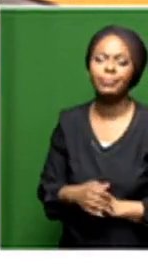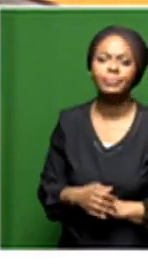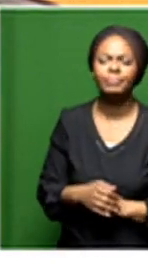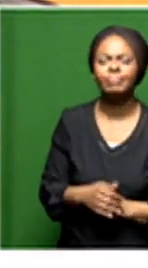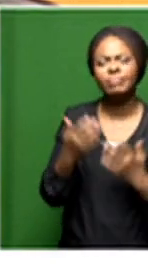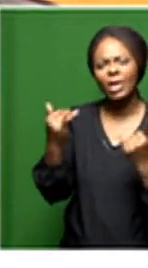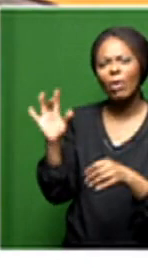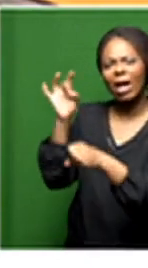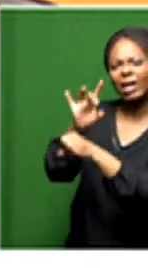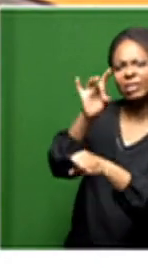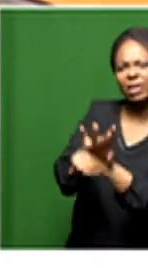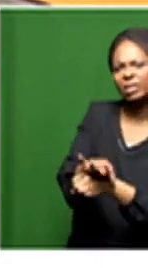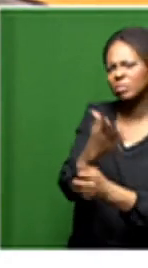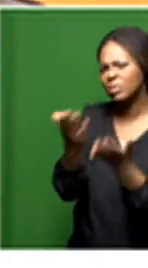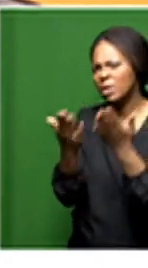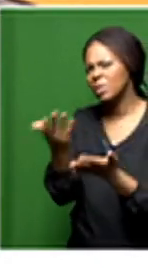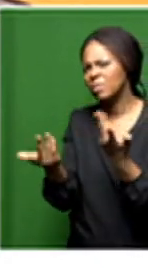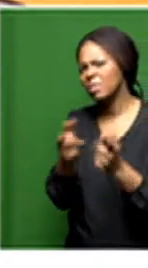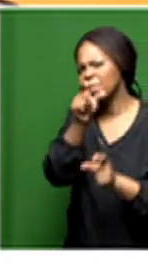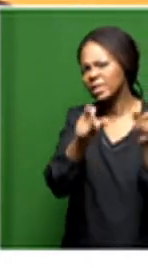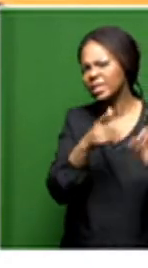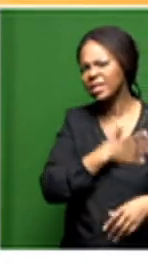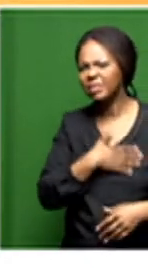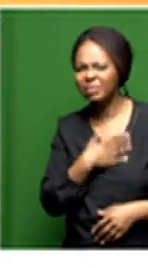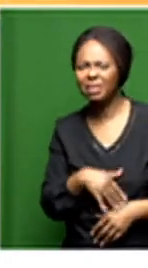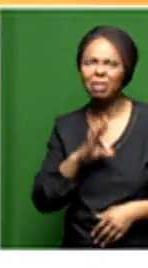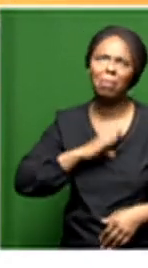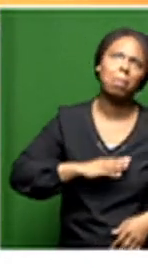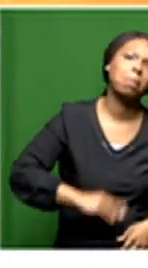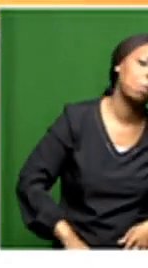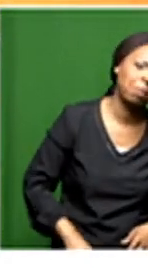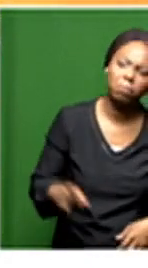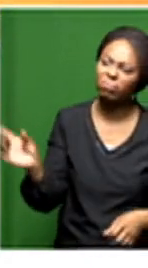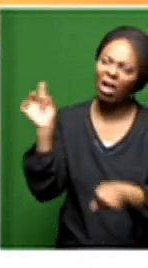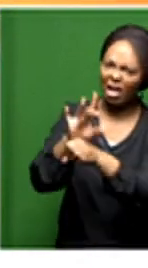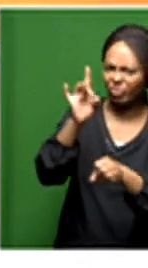what advice do you normally give to people that currently feel like giving up on themselves?